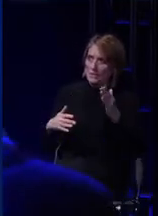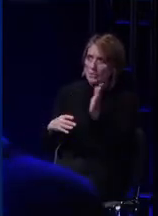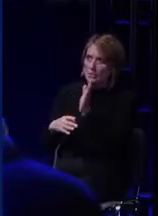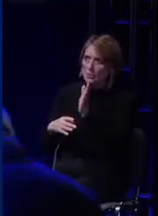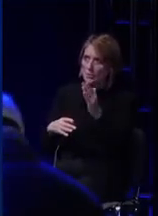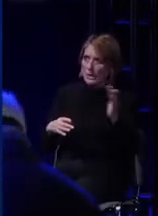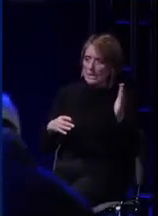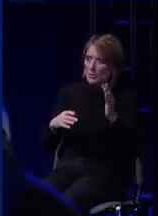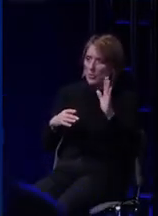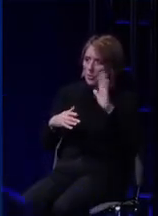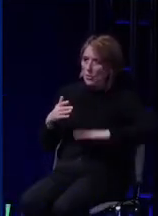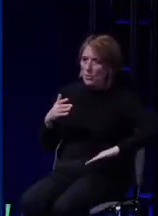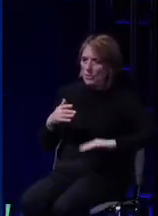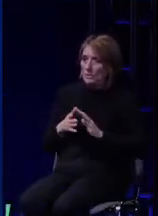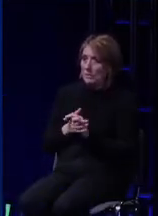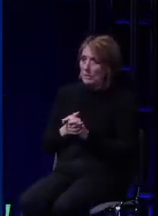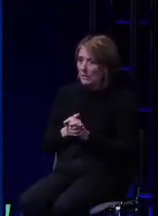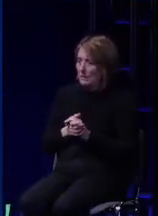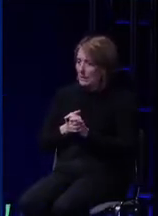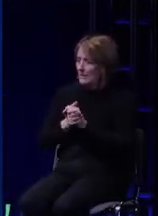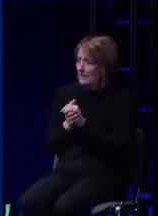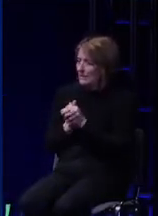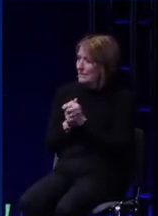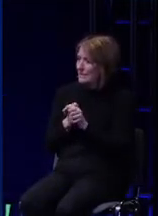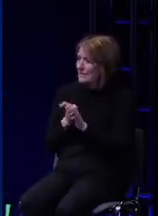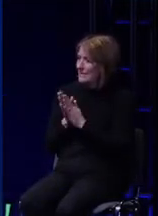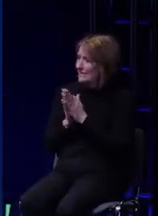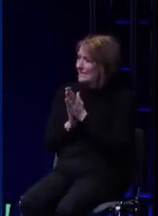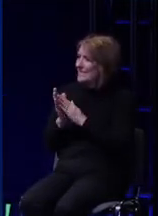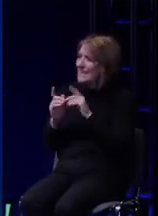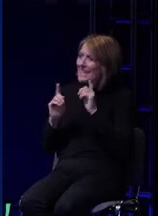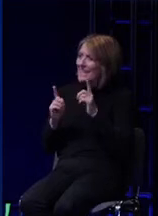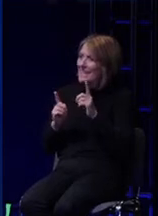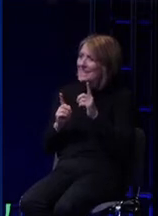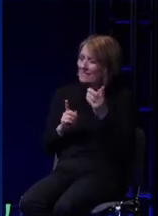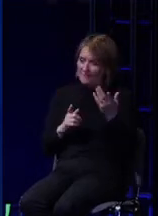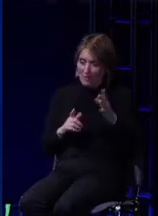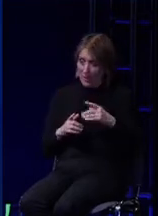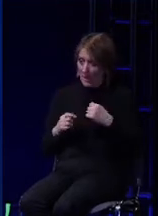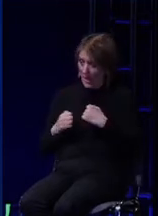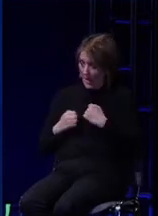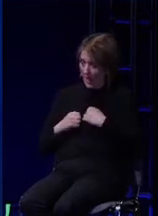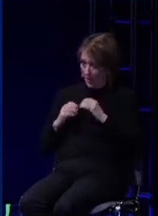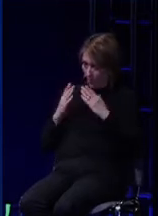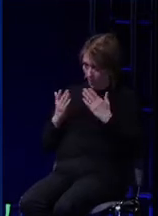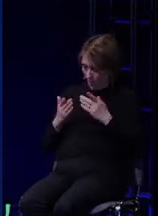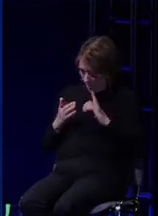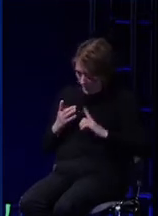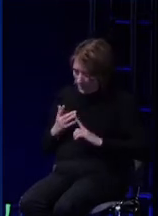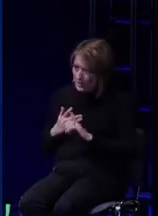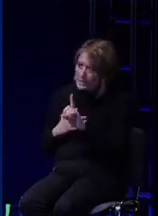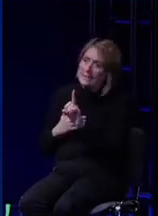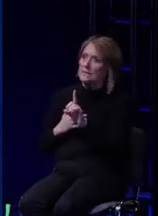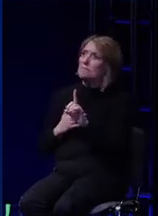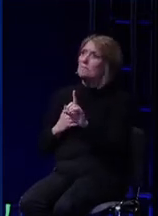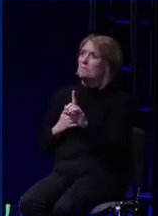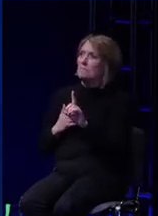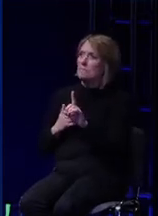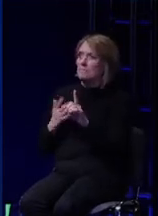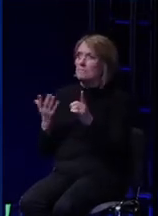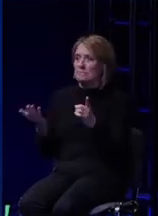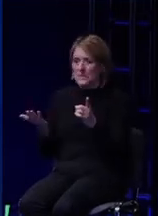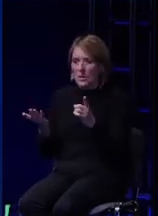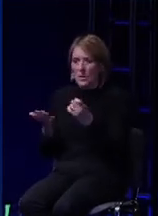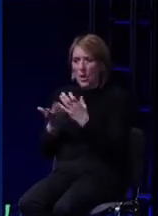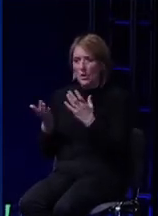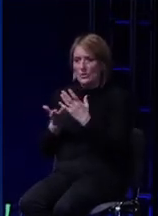doing a 3D animated film, you know, himself, a short film. So he comes from our world, so to speak. Interesting. And so there